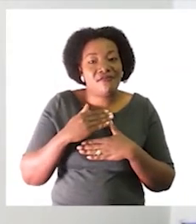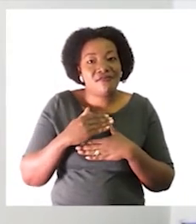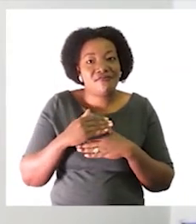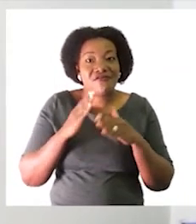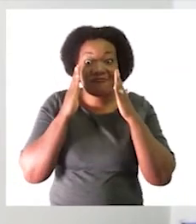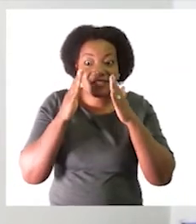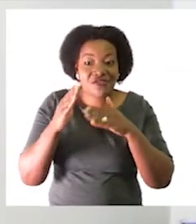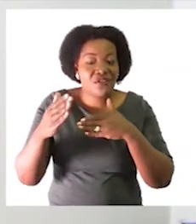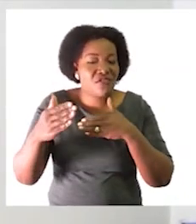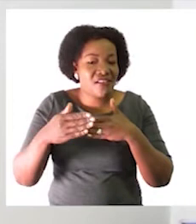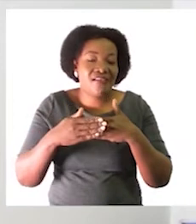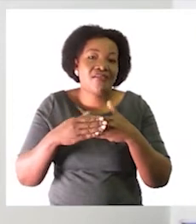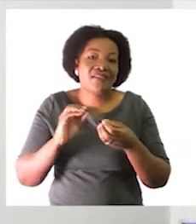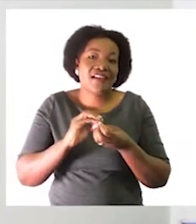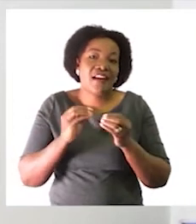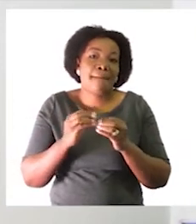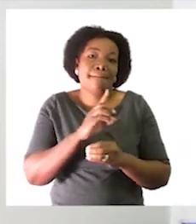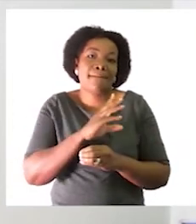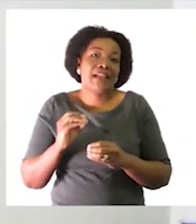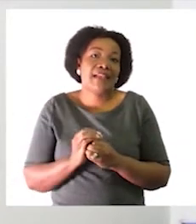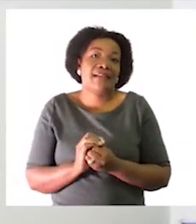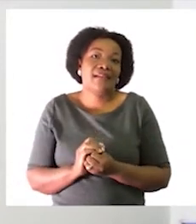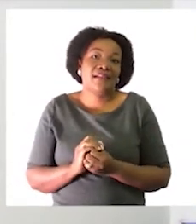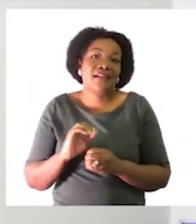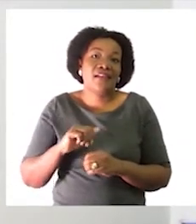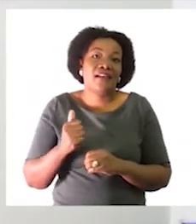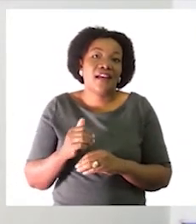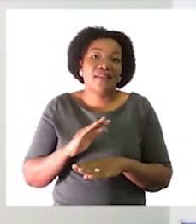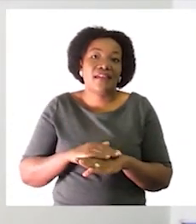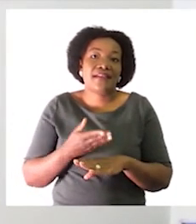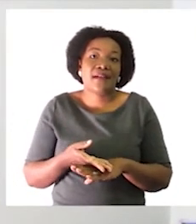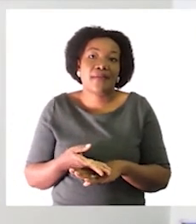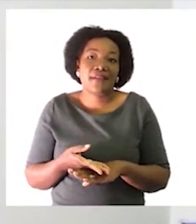home. All right, let's quickly look at another example.